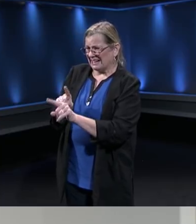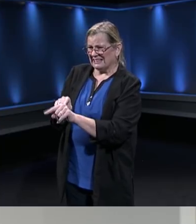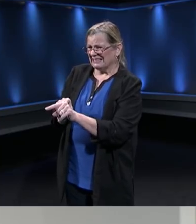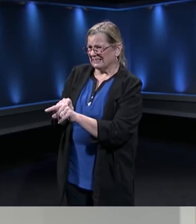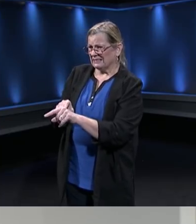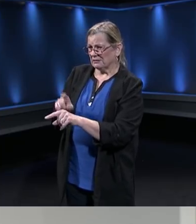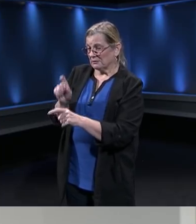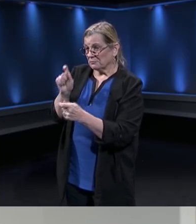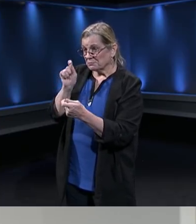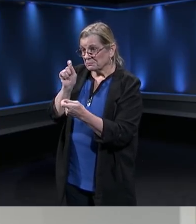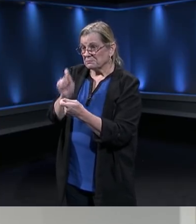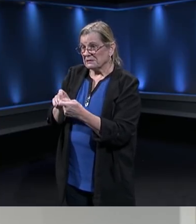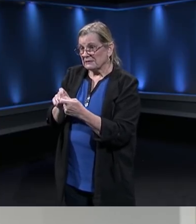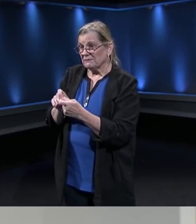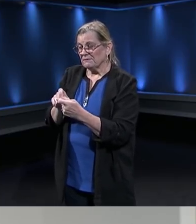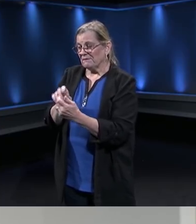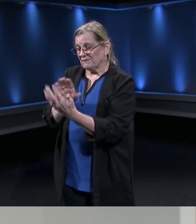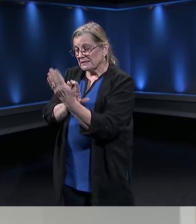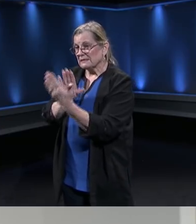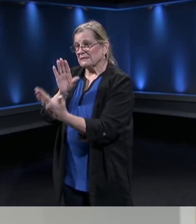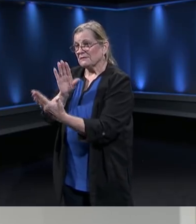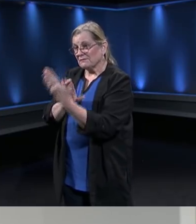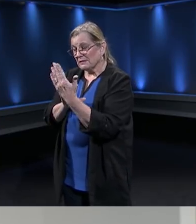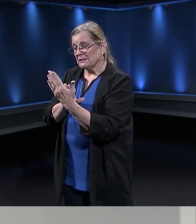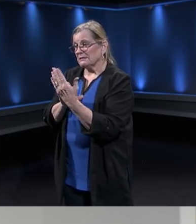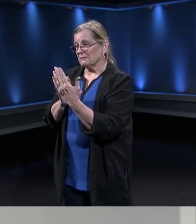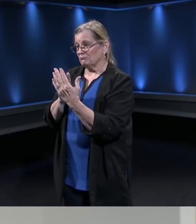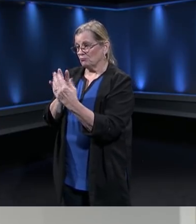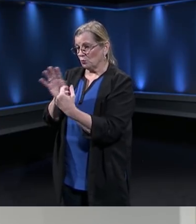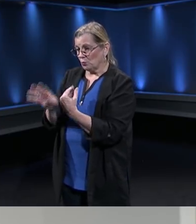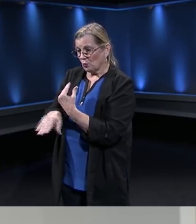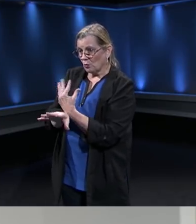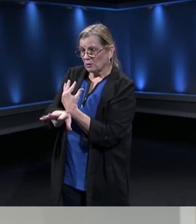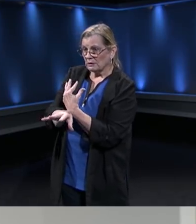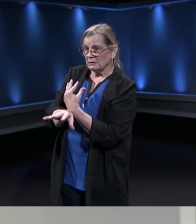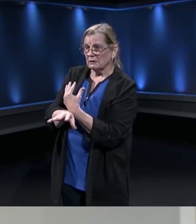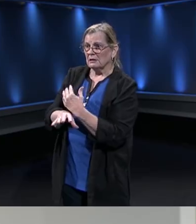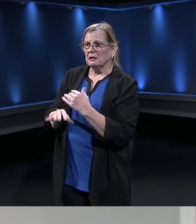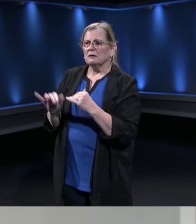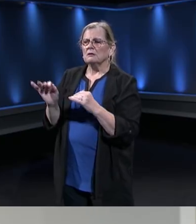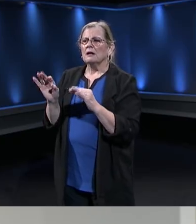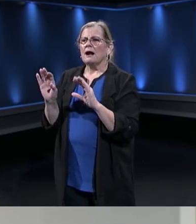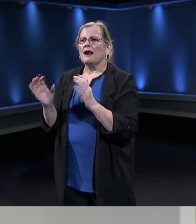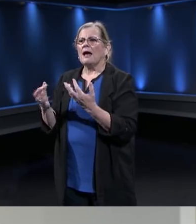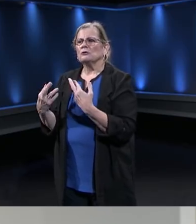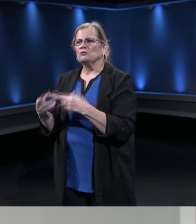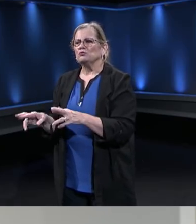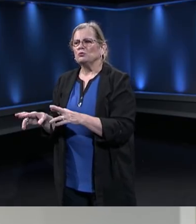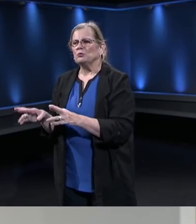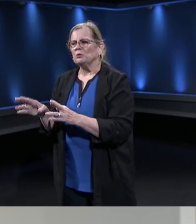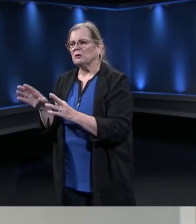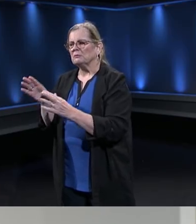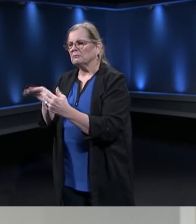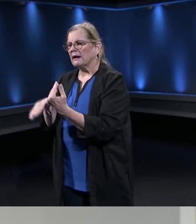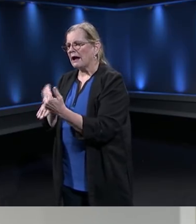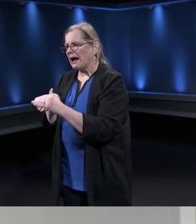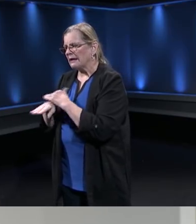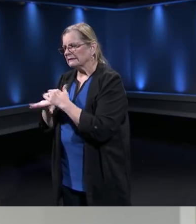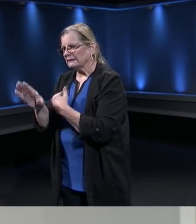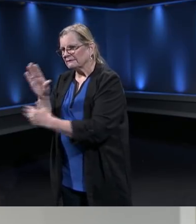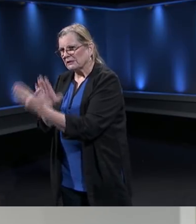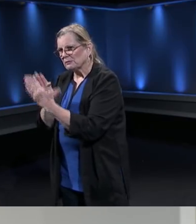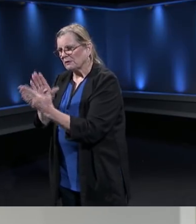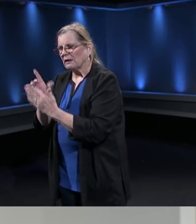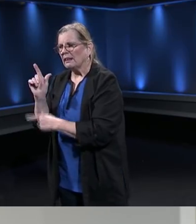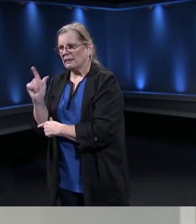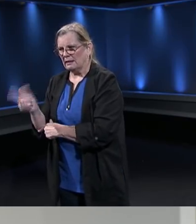in the face-to-face, but if the student is able to access that class at a later time. So we really are about to